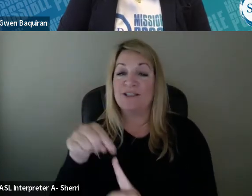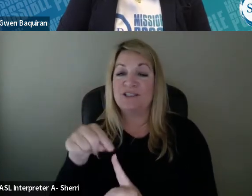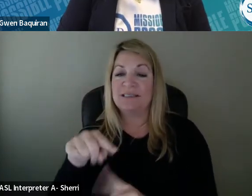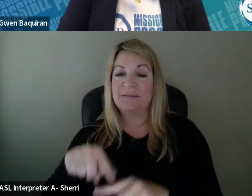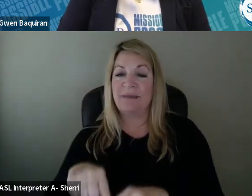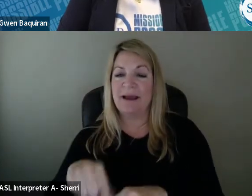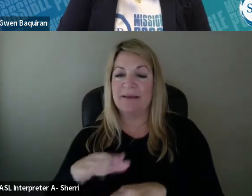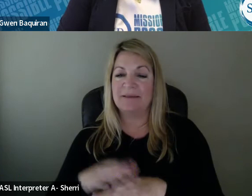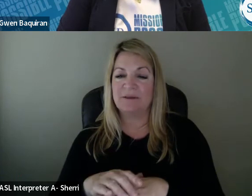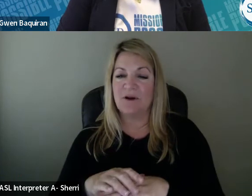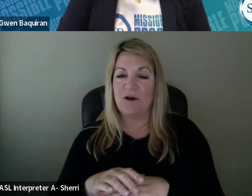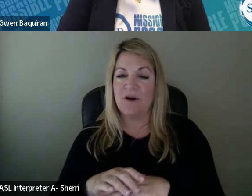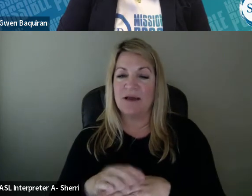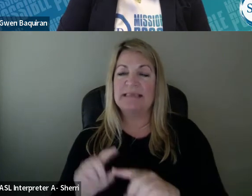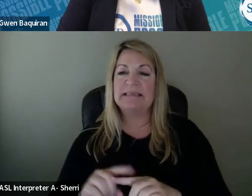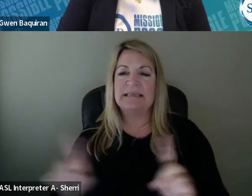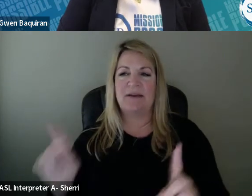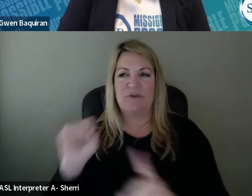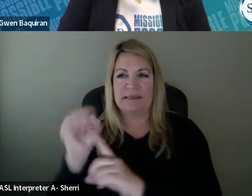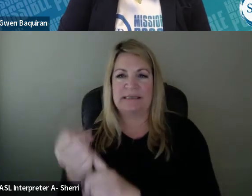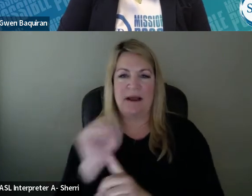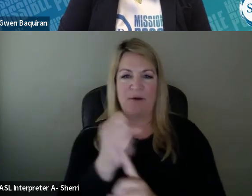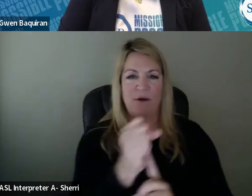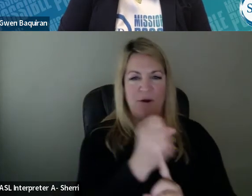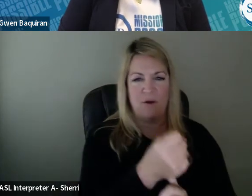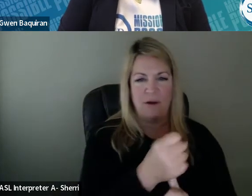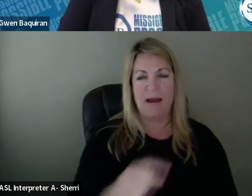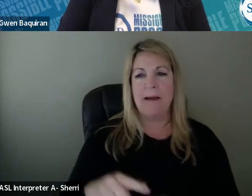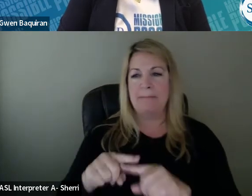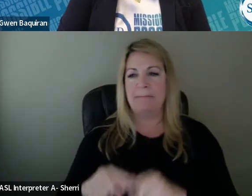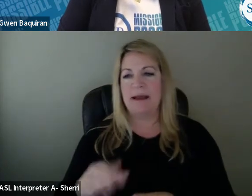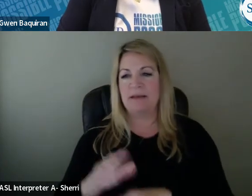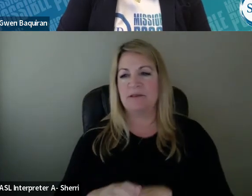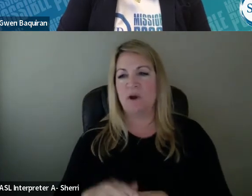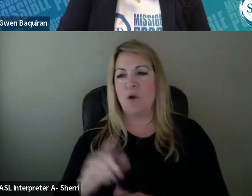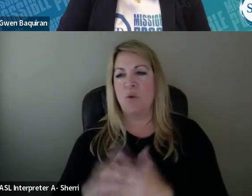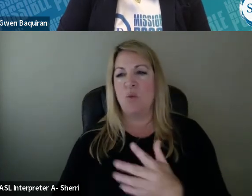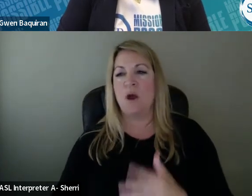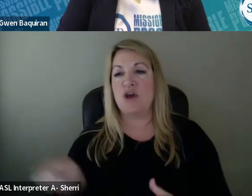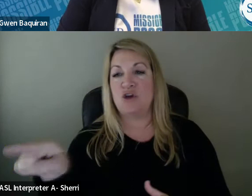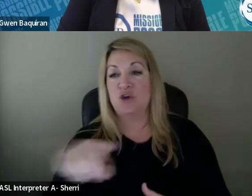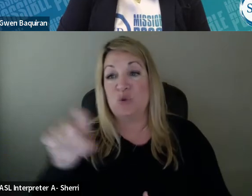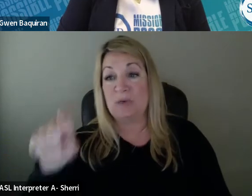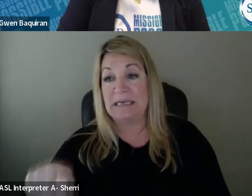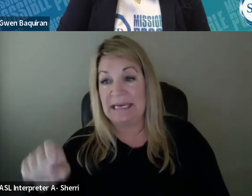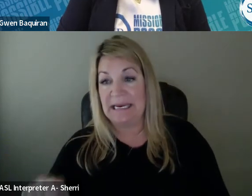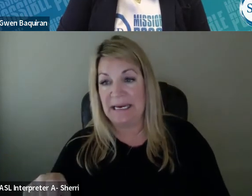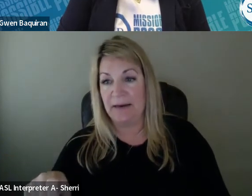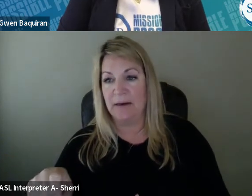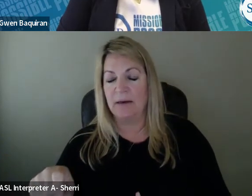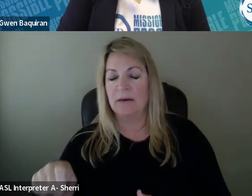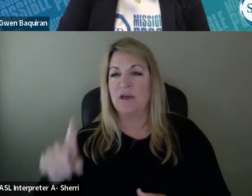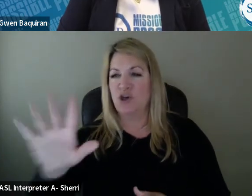on different scenarios. It's based on what you need, your needs are.